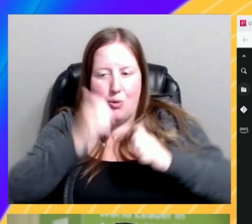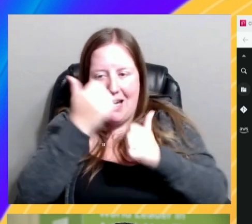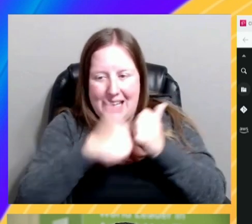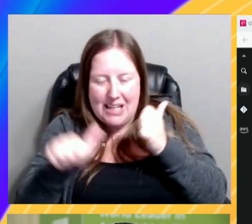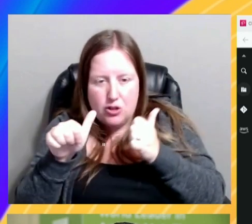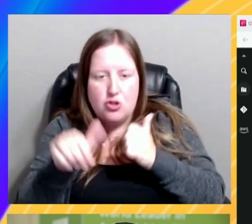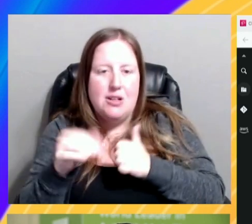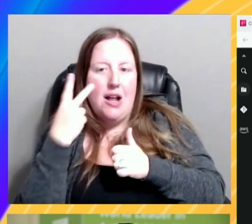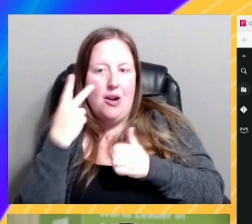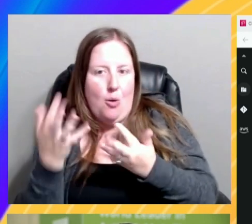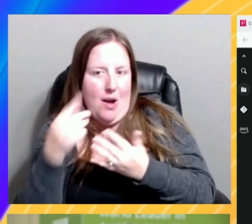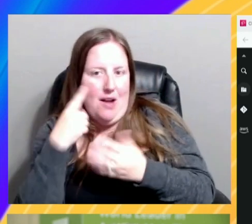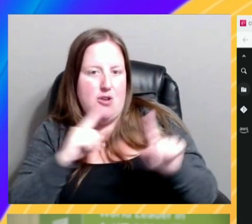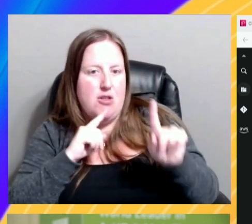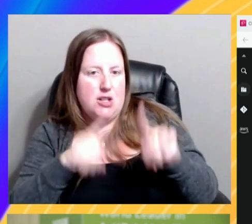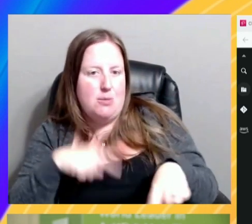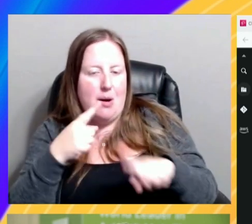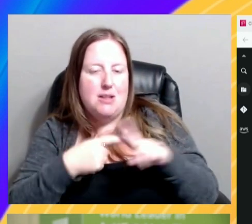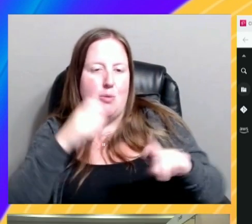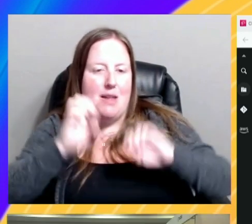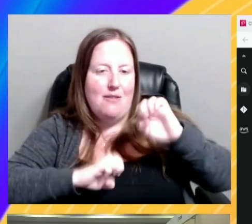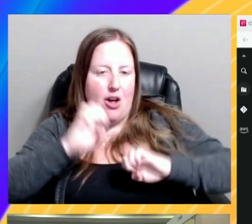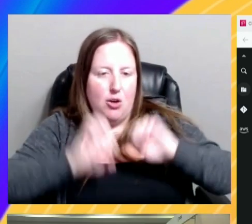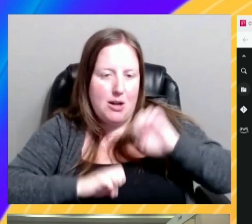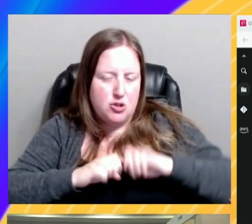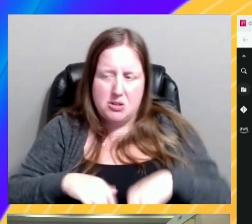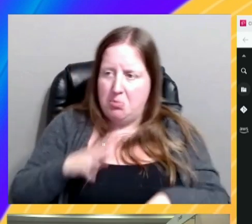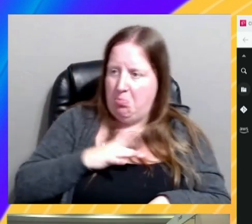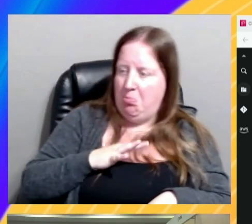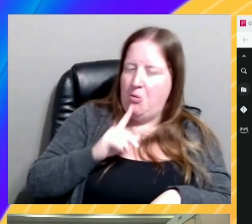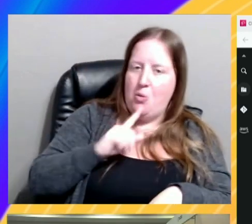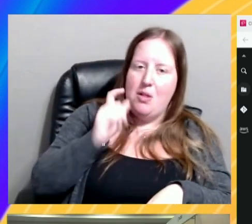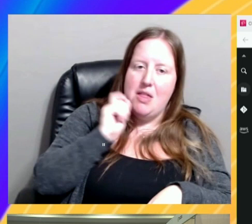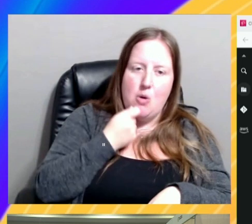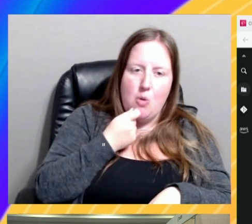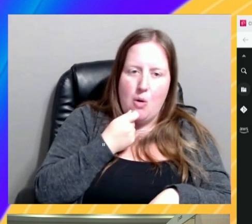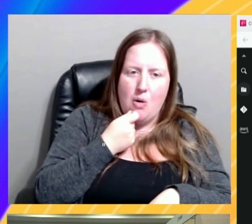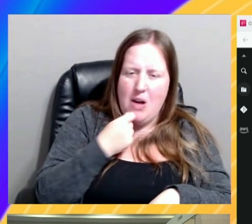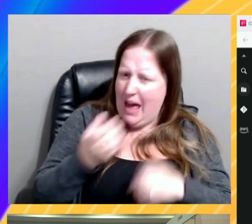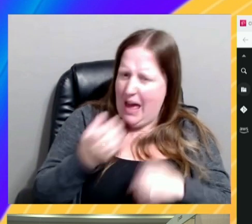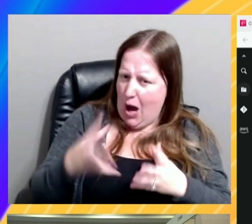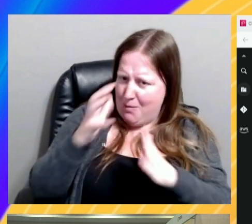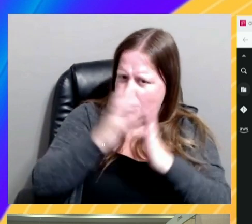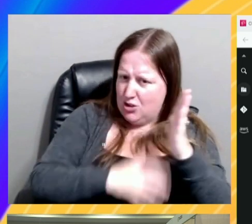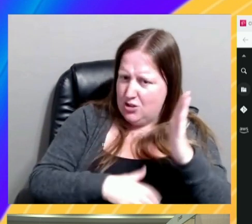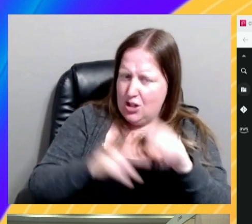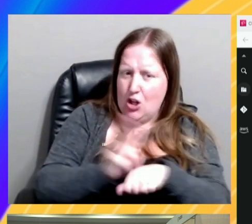response from those evaluations. It's pretty cool. How much of this did you write using Amazon Code Whisperer?